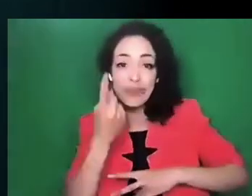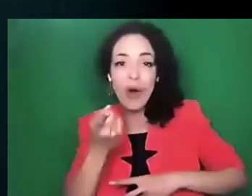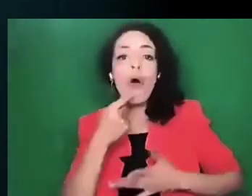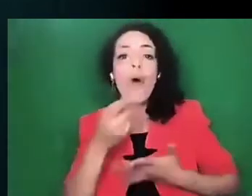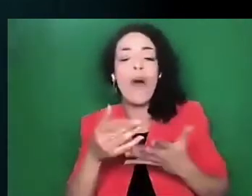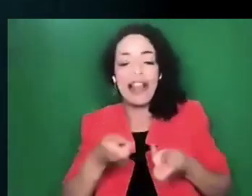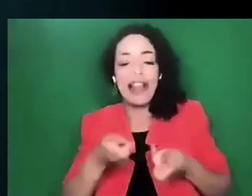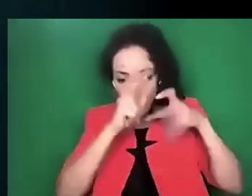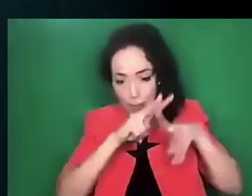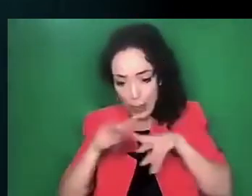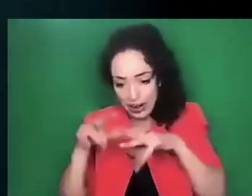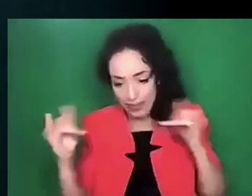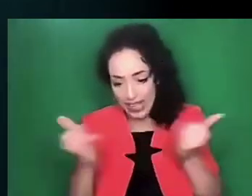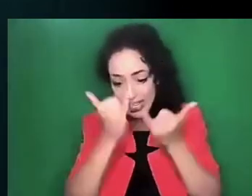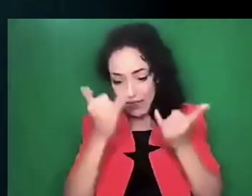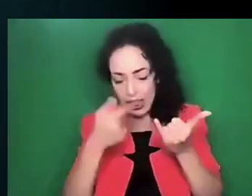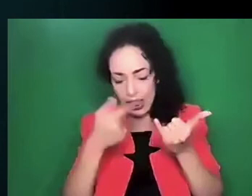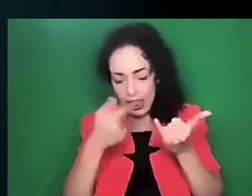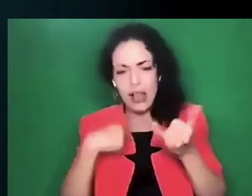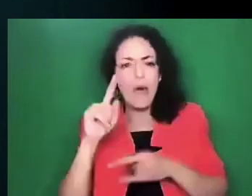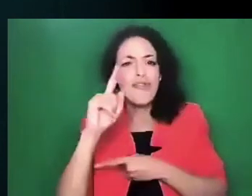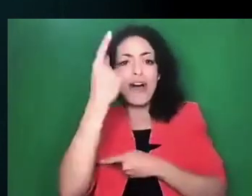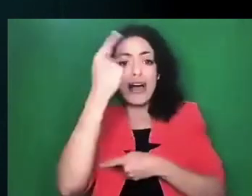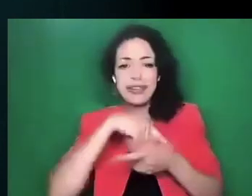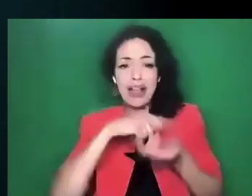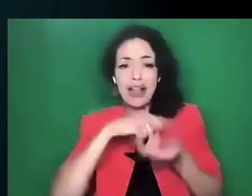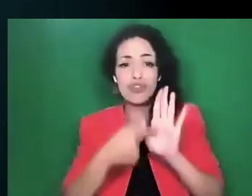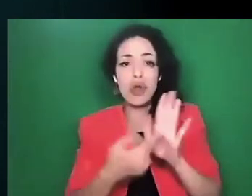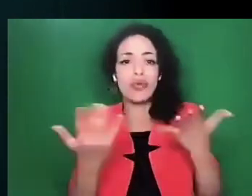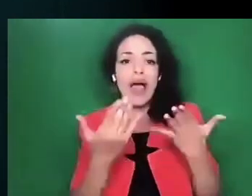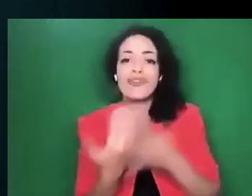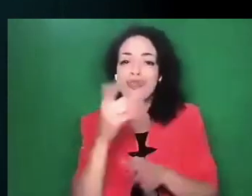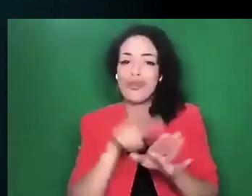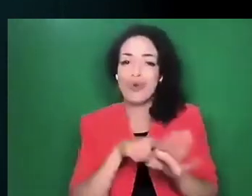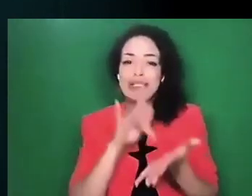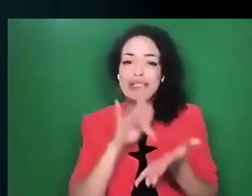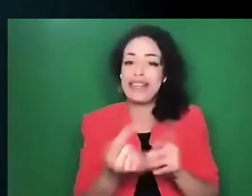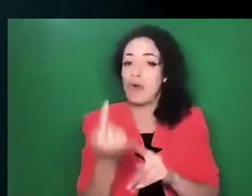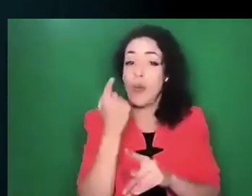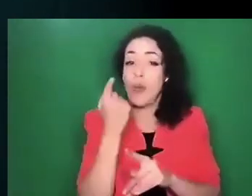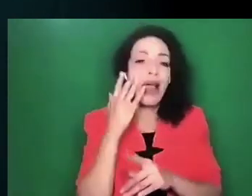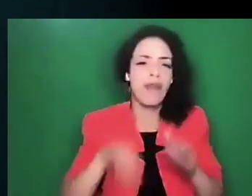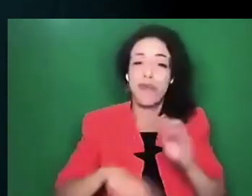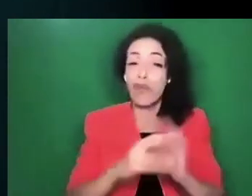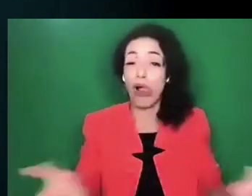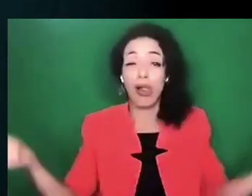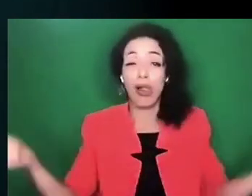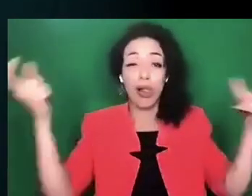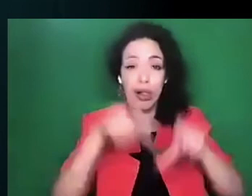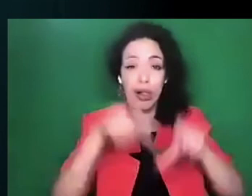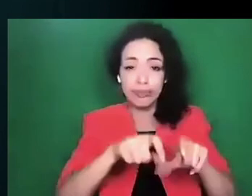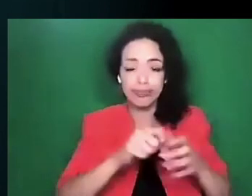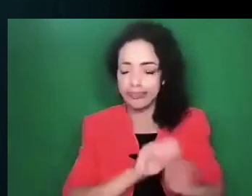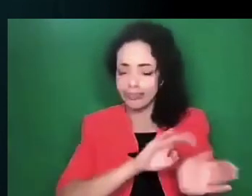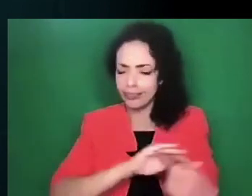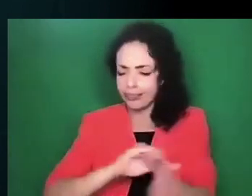full lockdown here in New York City. We started thinking of people and their relations and their stories and not of the